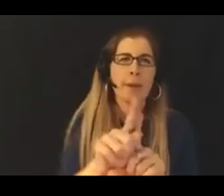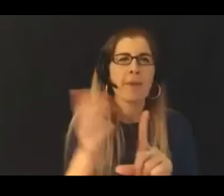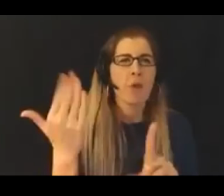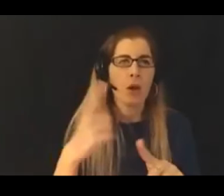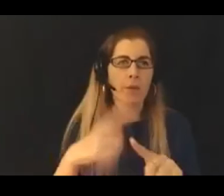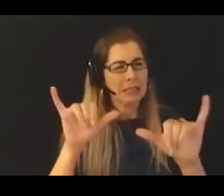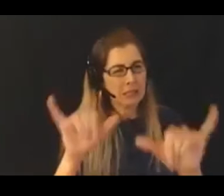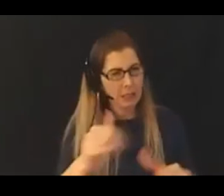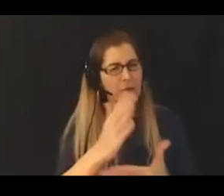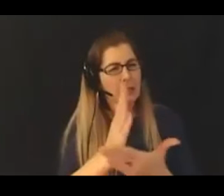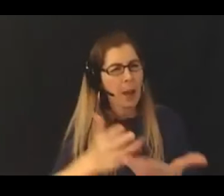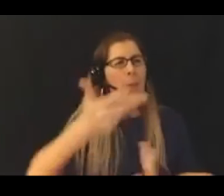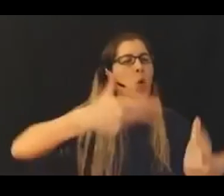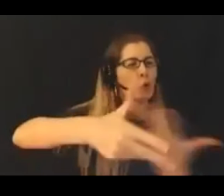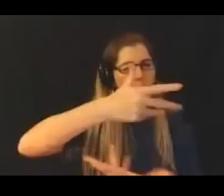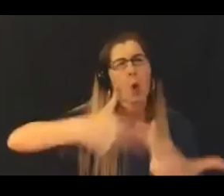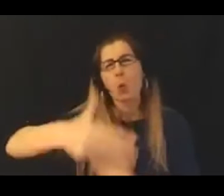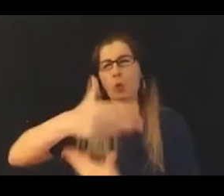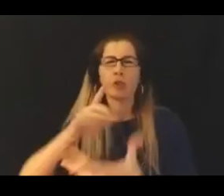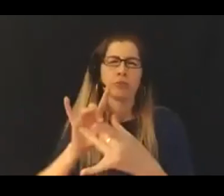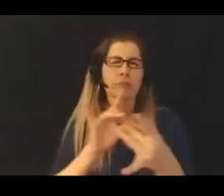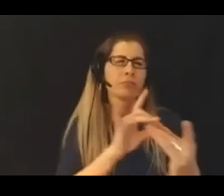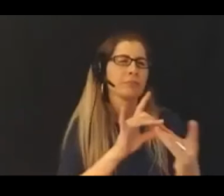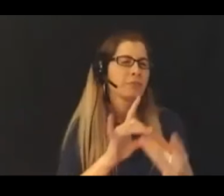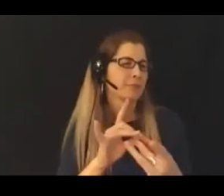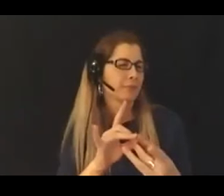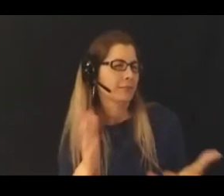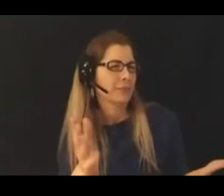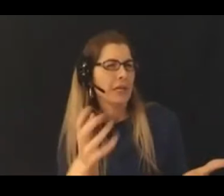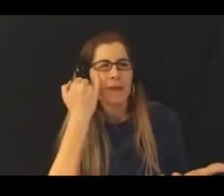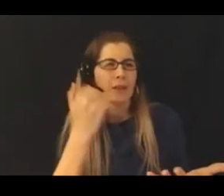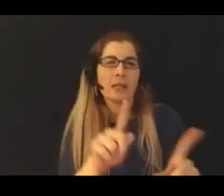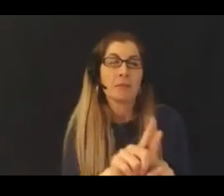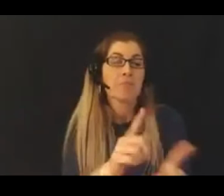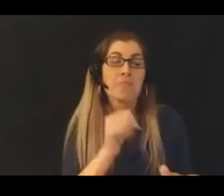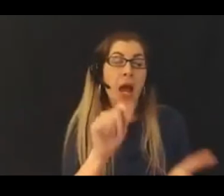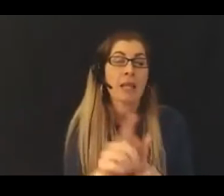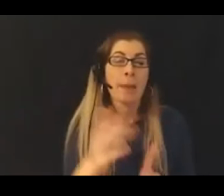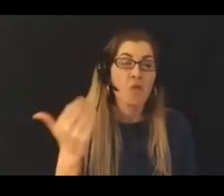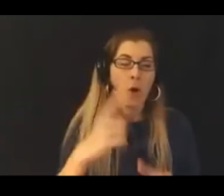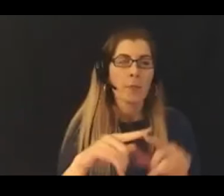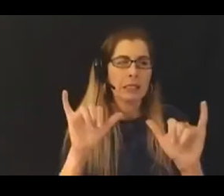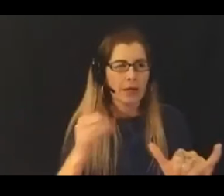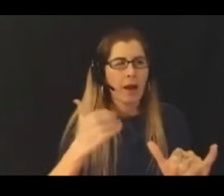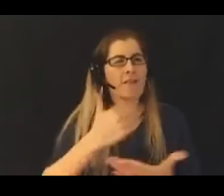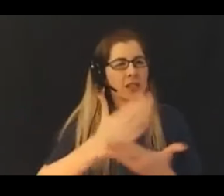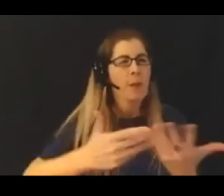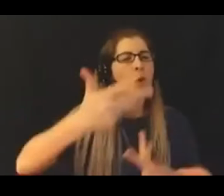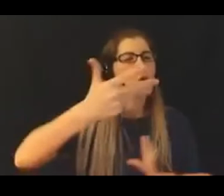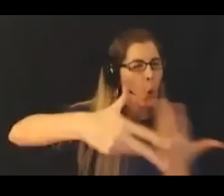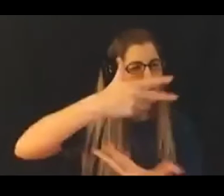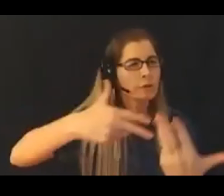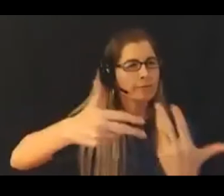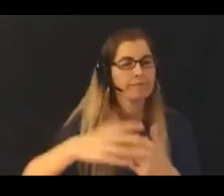social aspect kind of replaced, even if we know that it is not, it's certainly not in that ideal world where we would be all together.